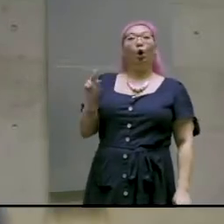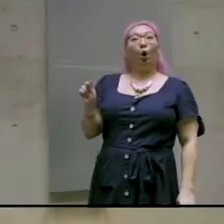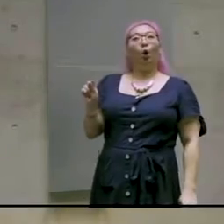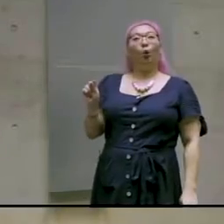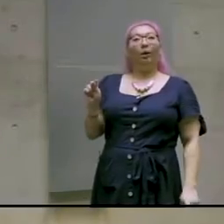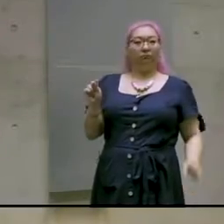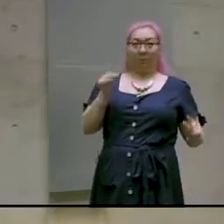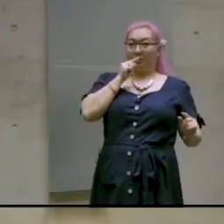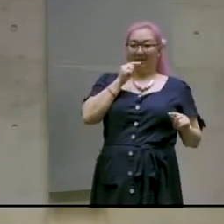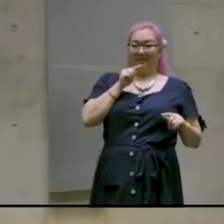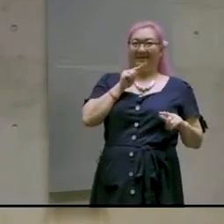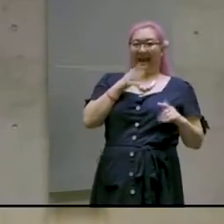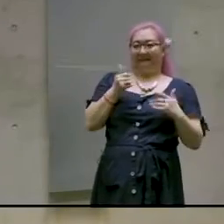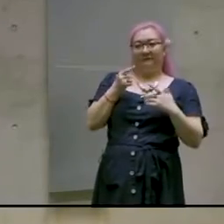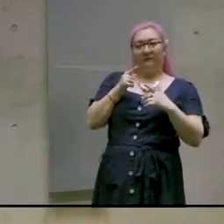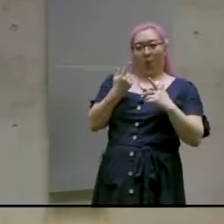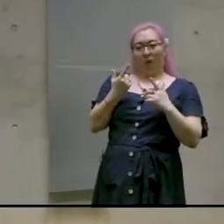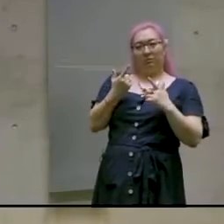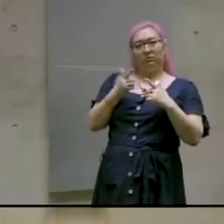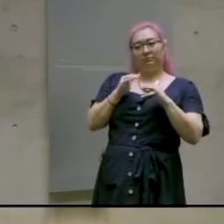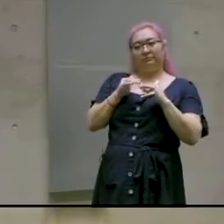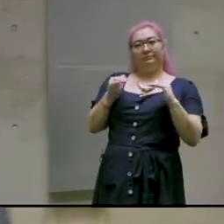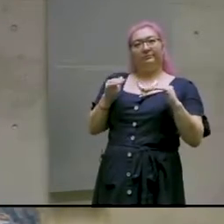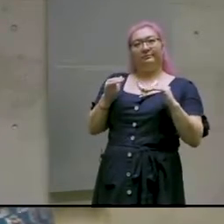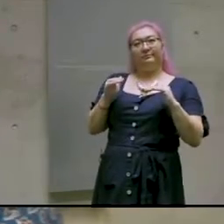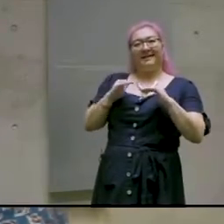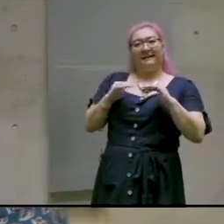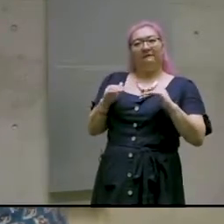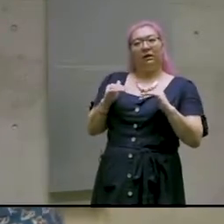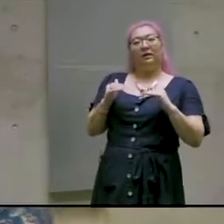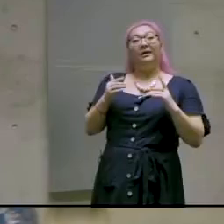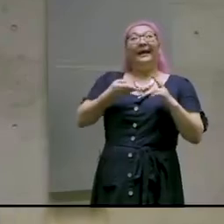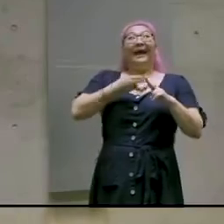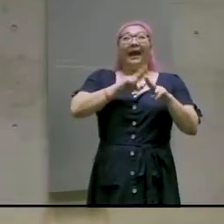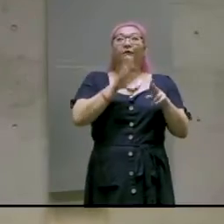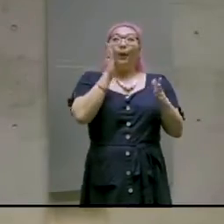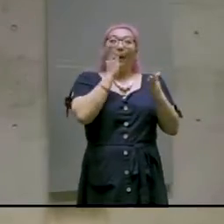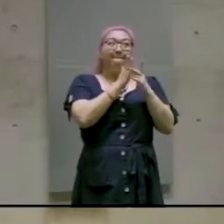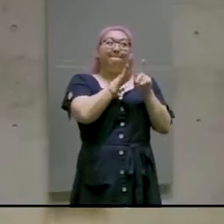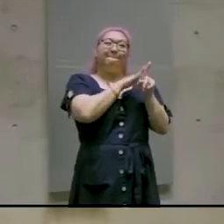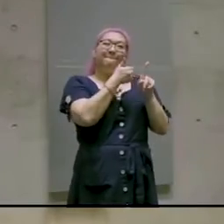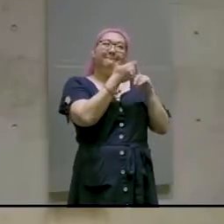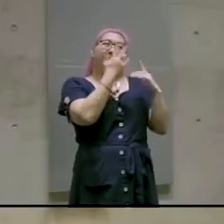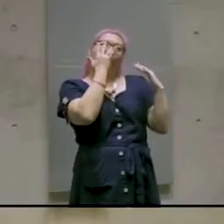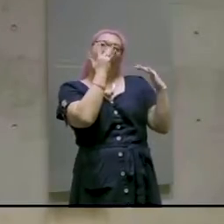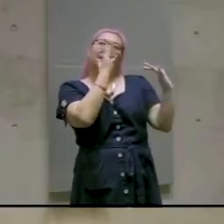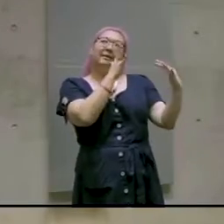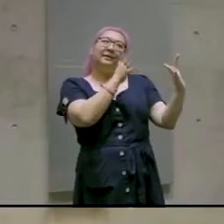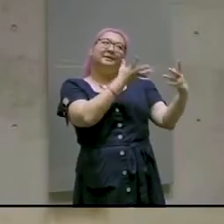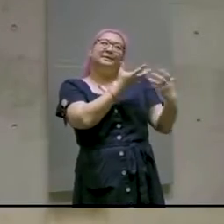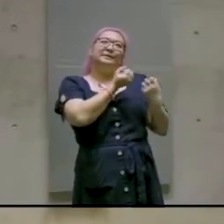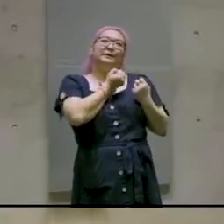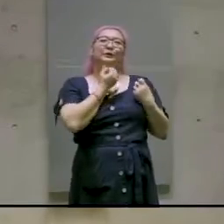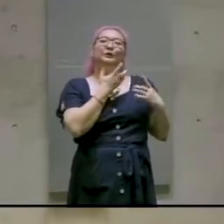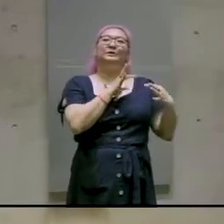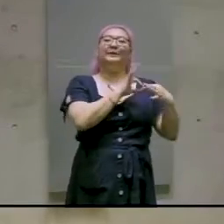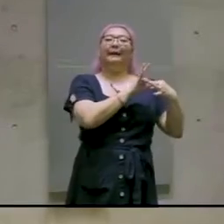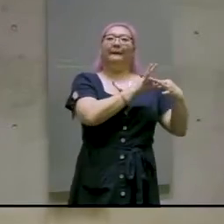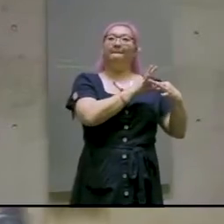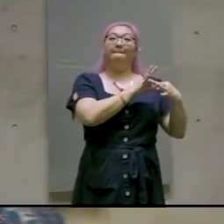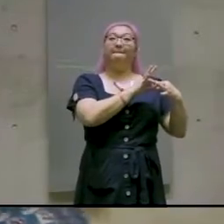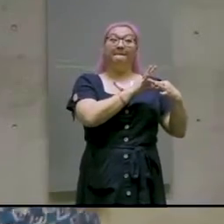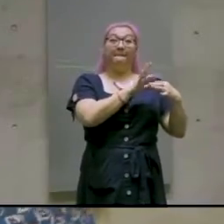level. All that said, even if you do seduce him, it doesn't change the ending. It might kind of inflect it, it might kind of change a couple lines of